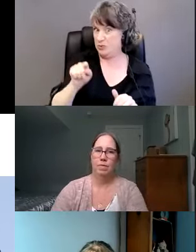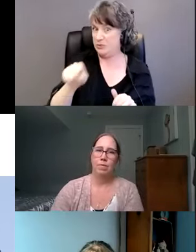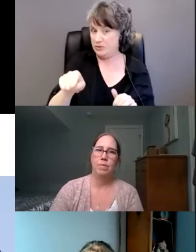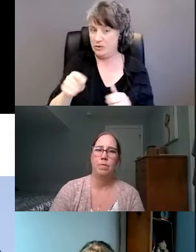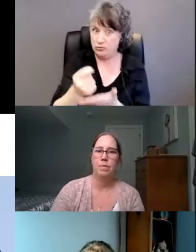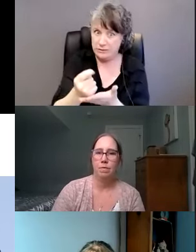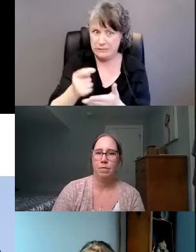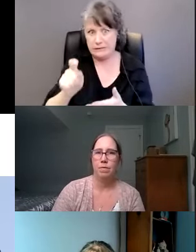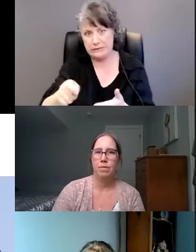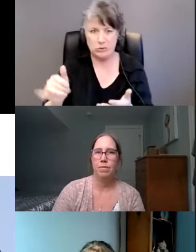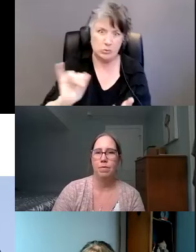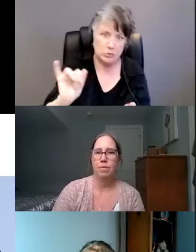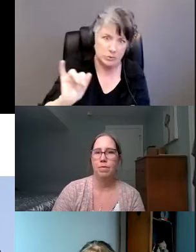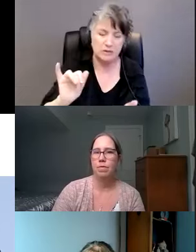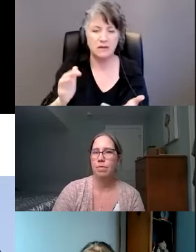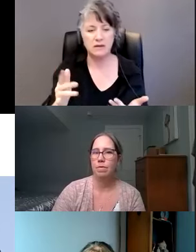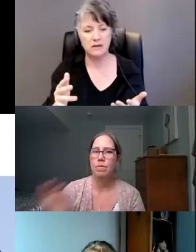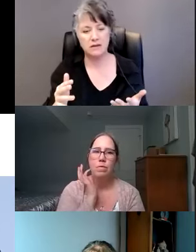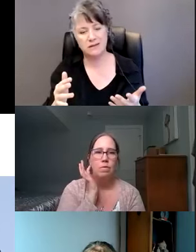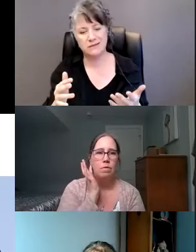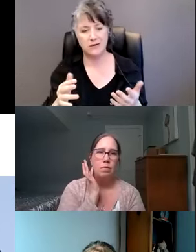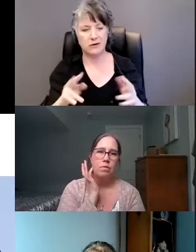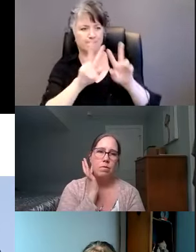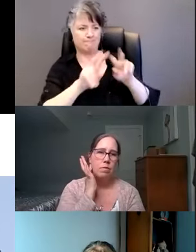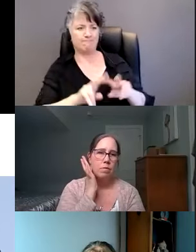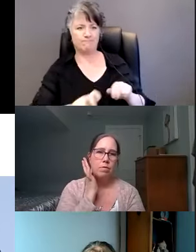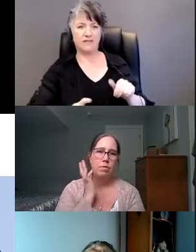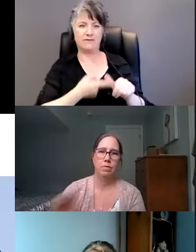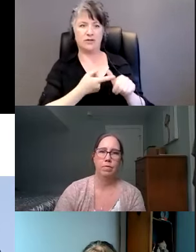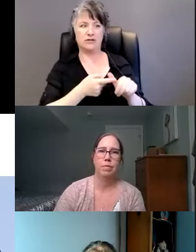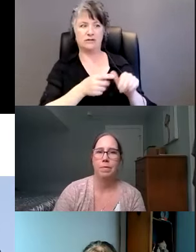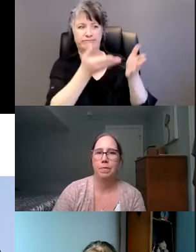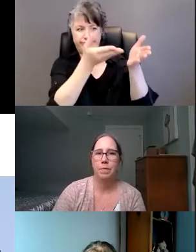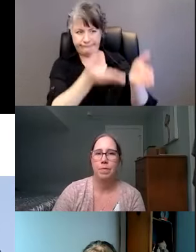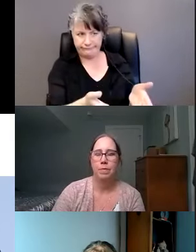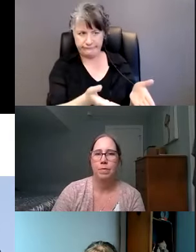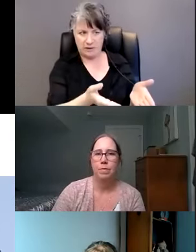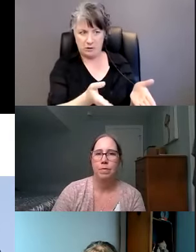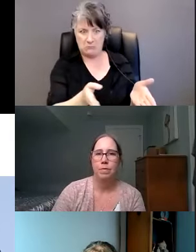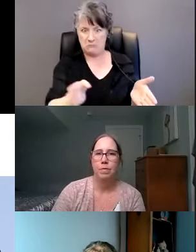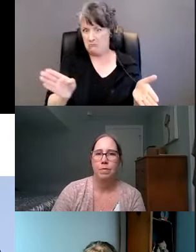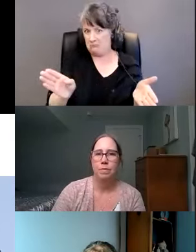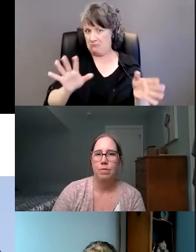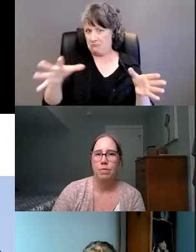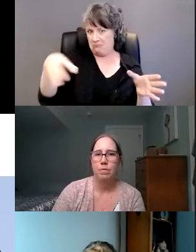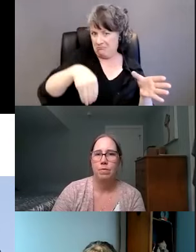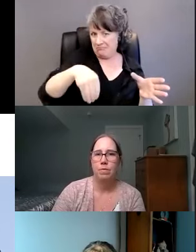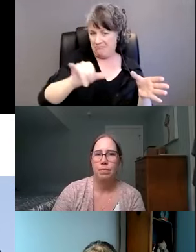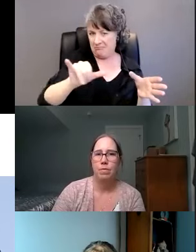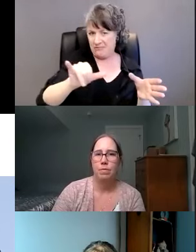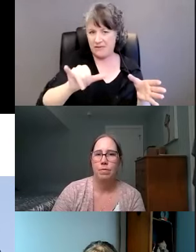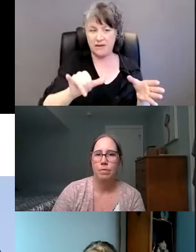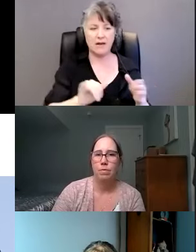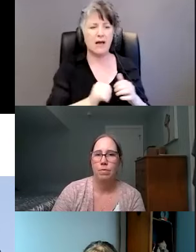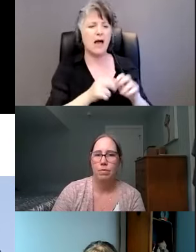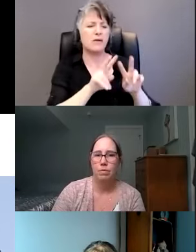the diagnostic, assessment is the first step, and we try to do that by getting information from multiple parties as